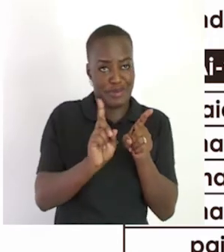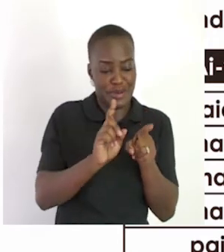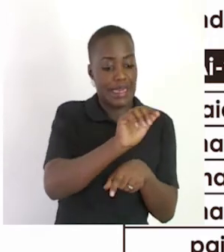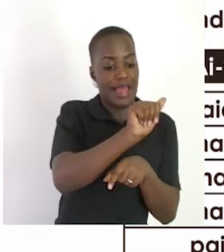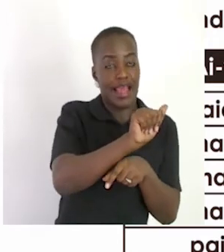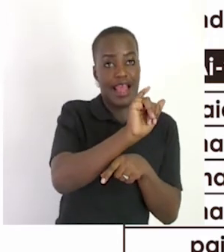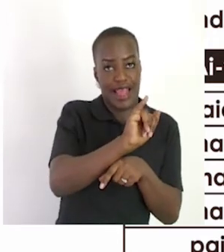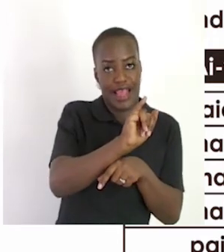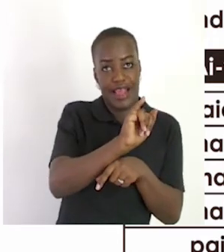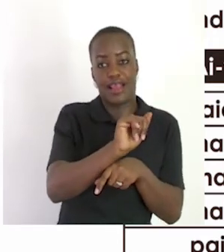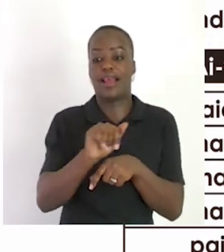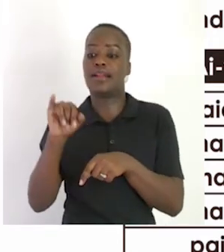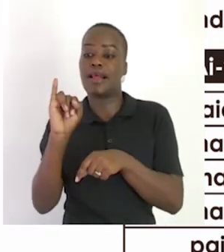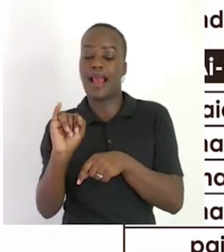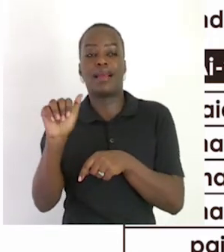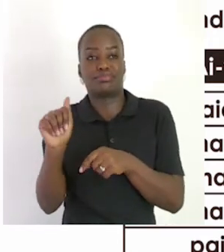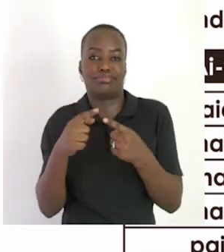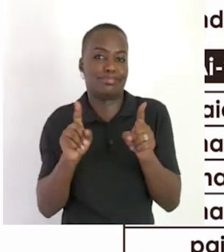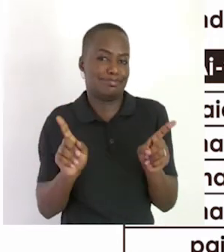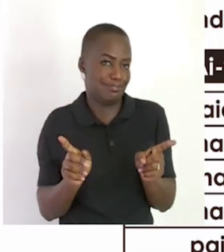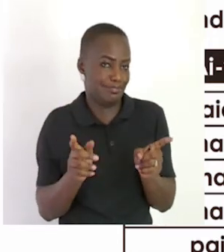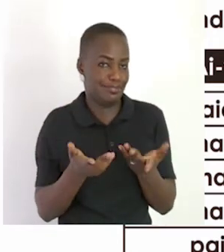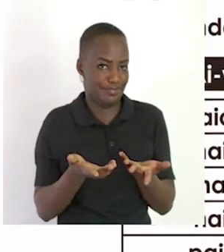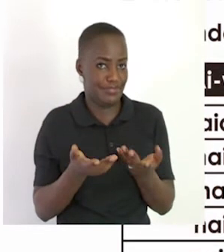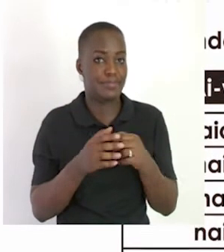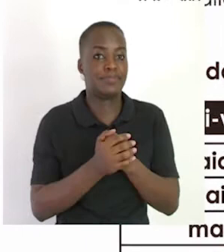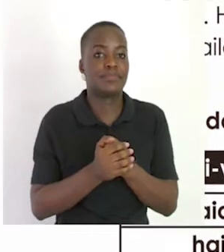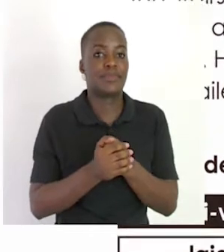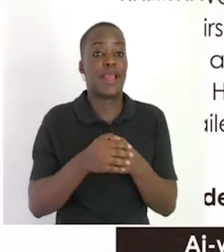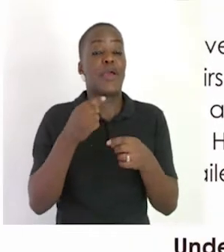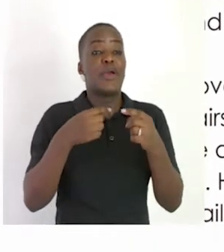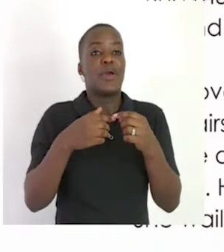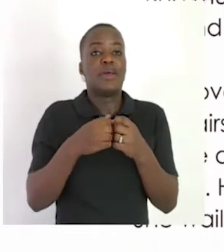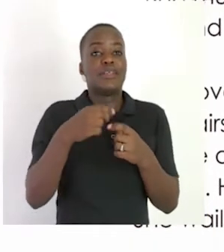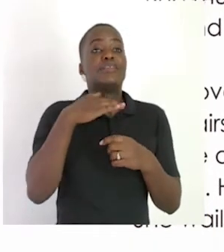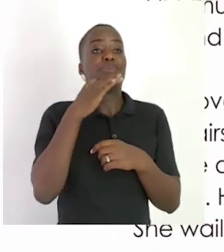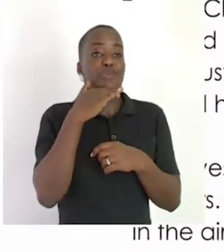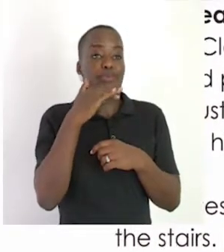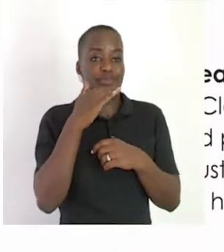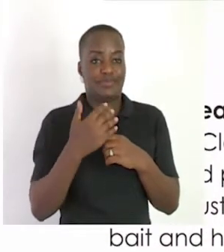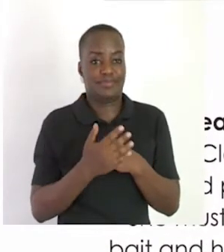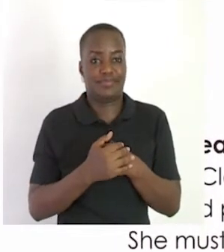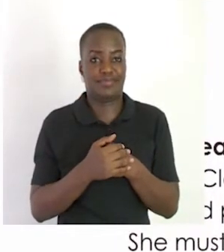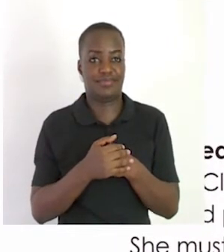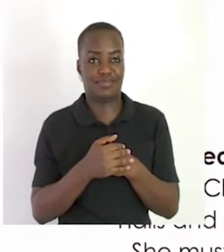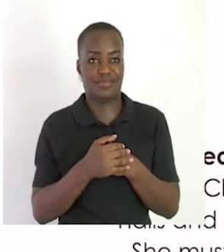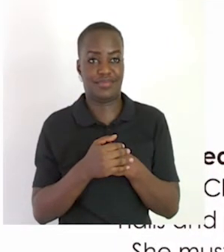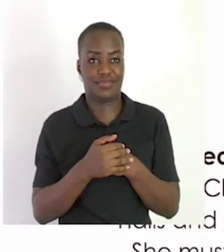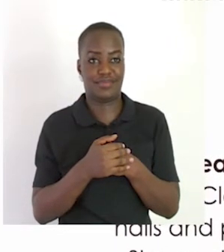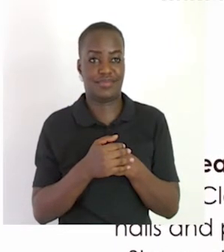sounds and how they make the word up, let us now go back up to the